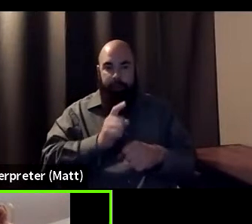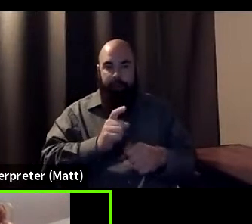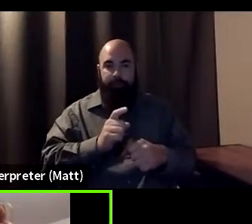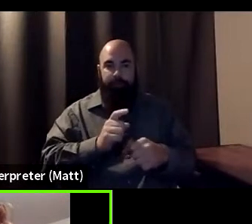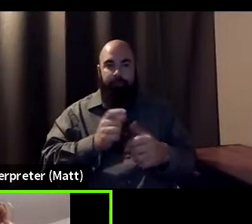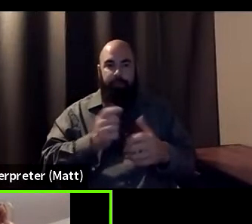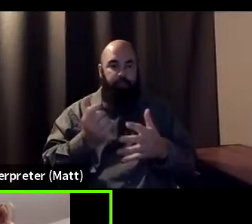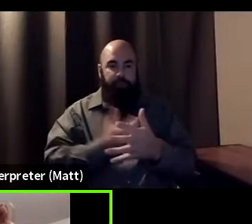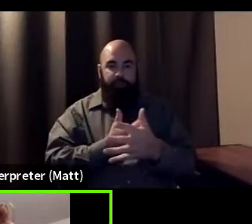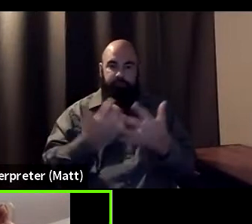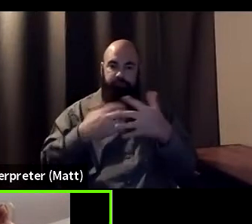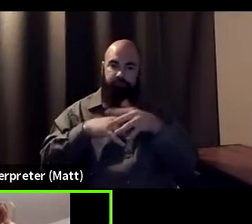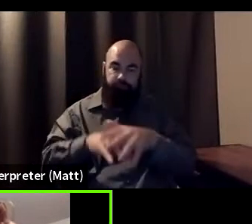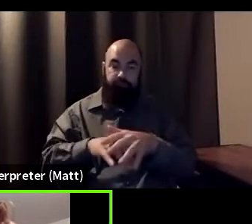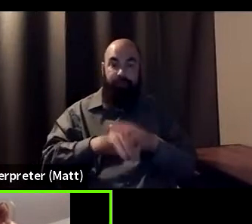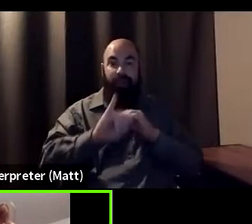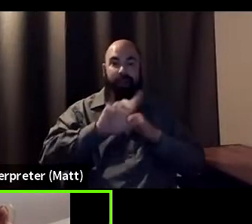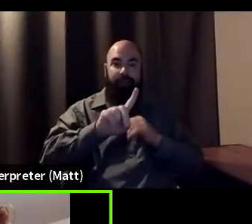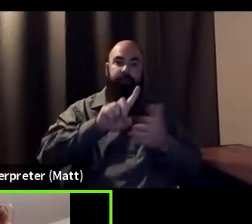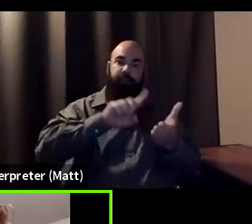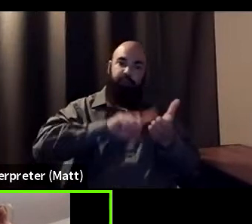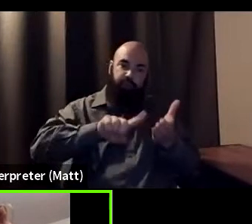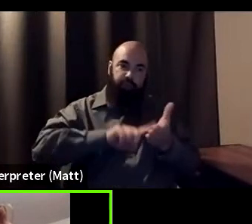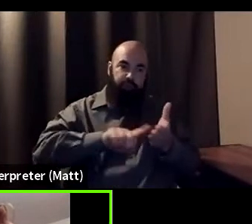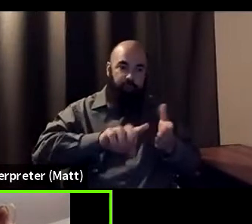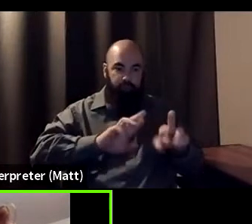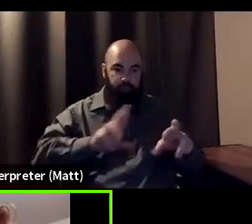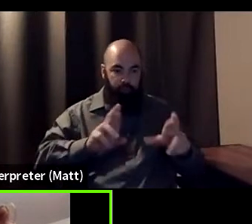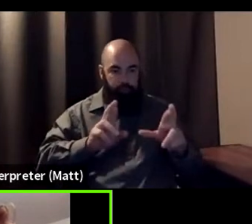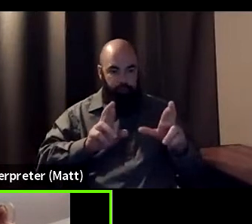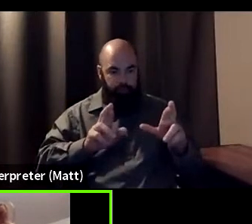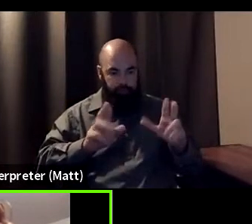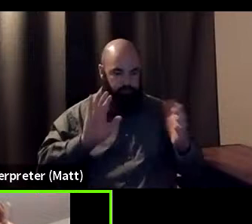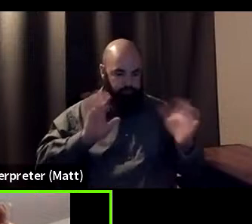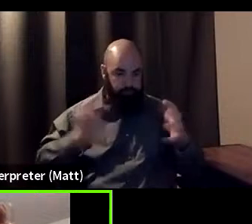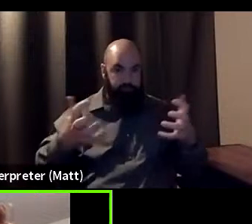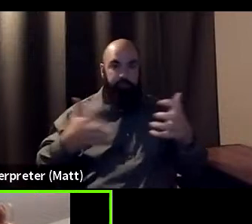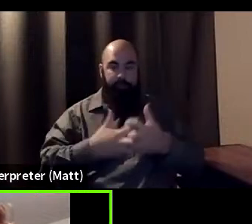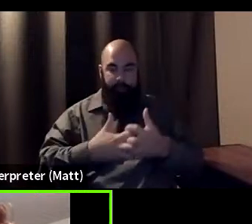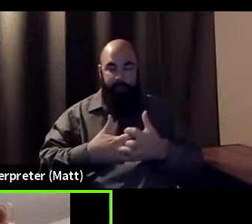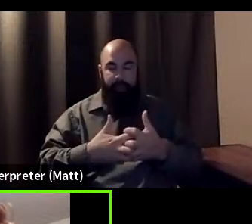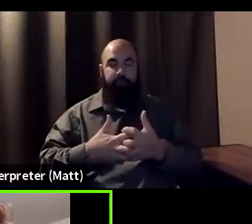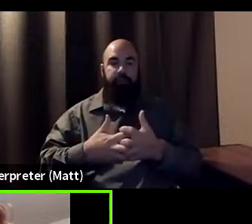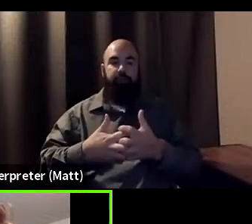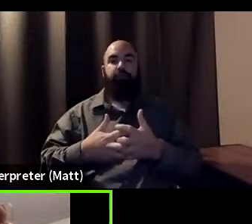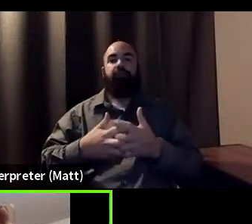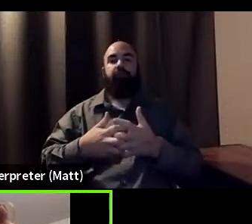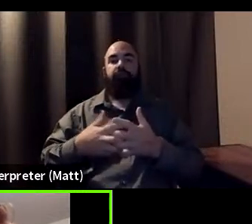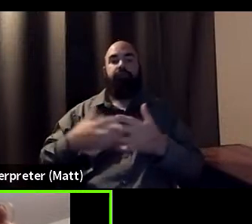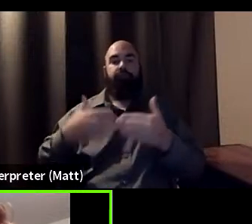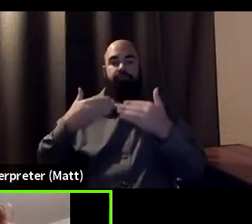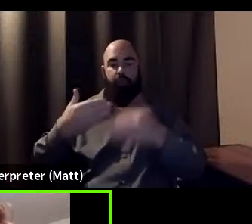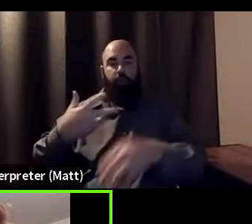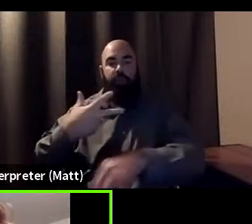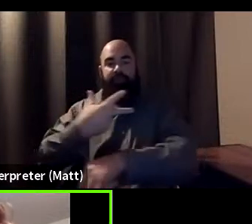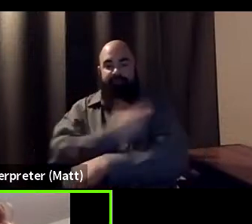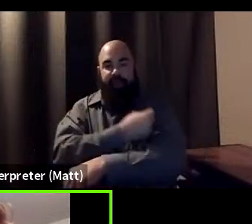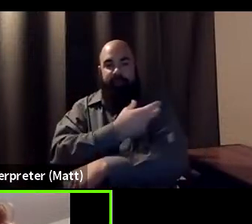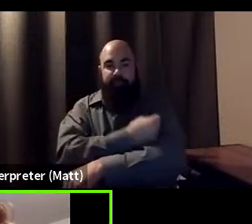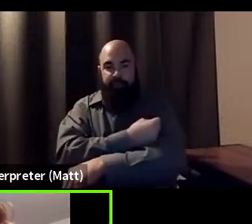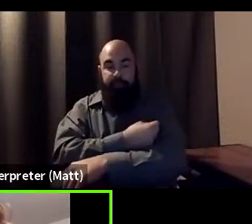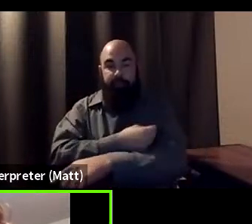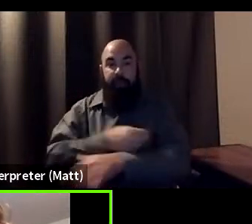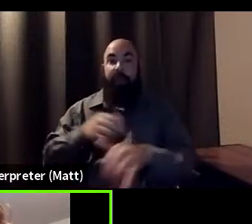They'll check your ID. They'll get you in. You fill out the paperwork. You get your vaccine, and then you'll have to wait for your